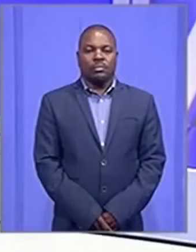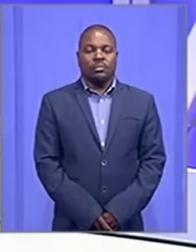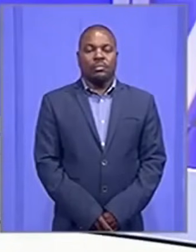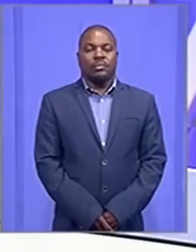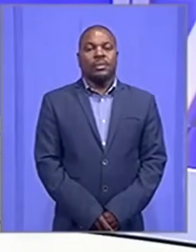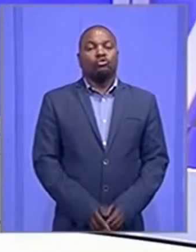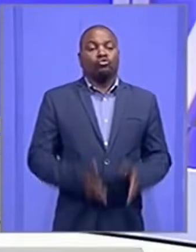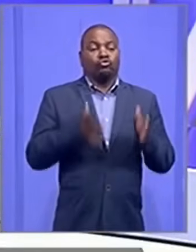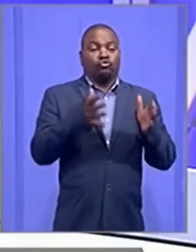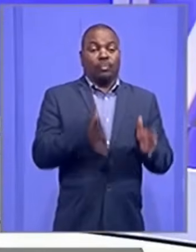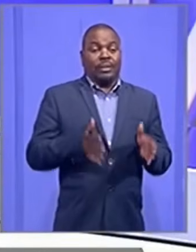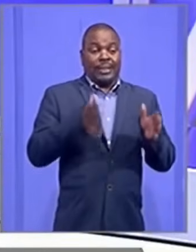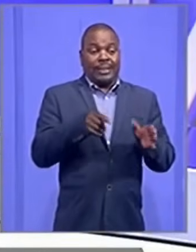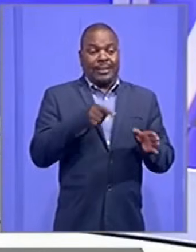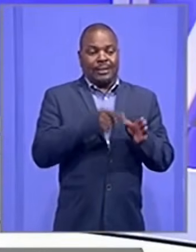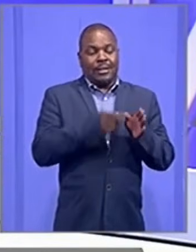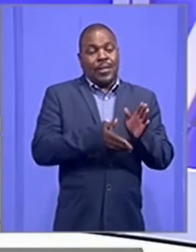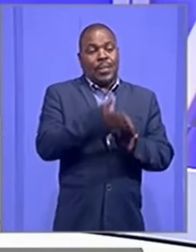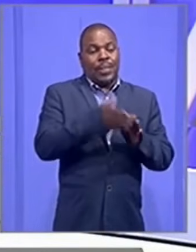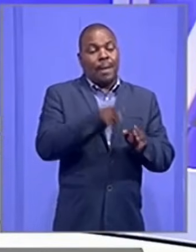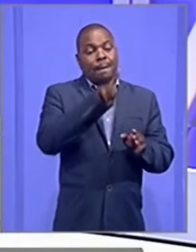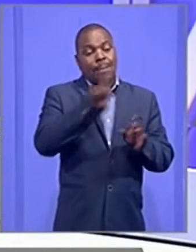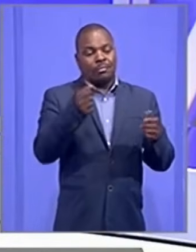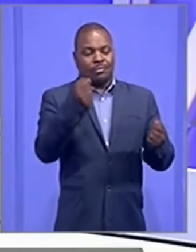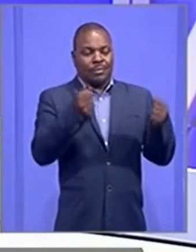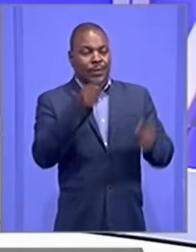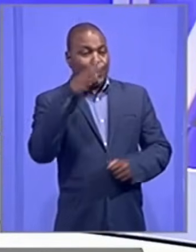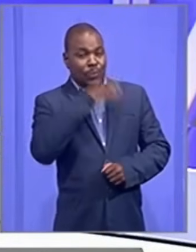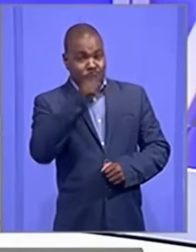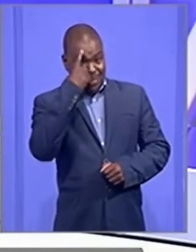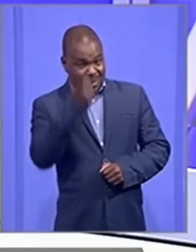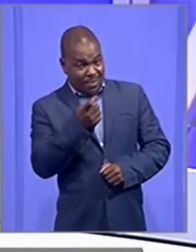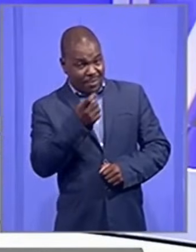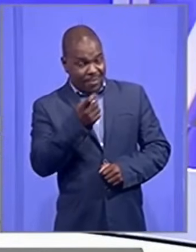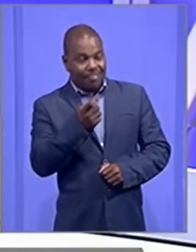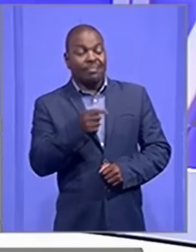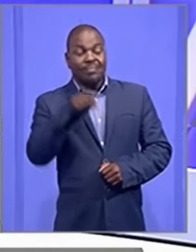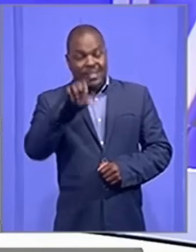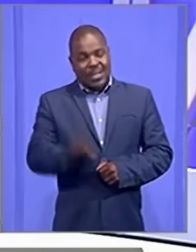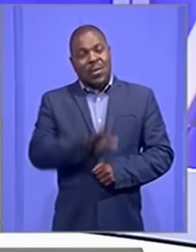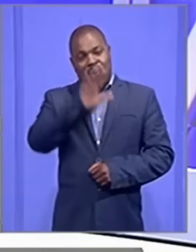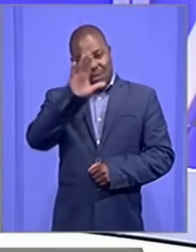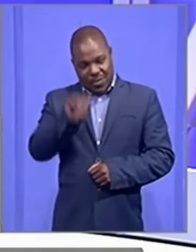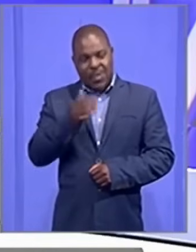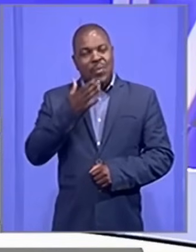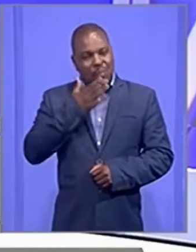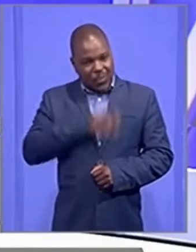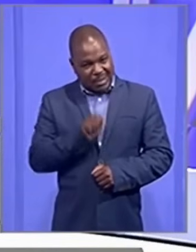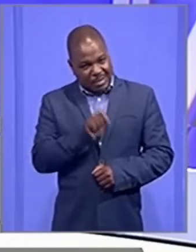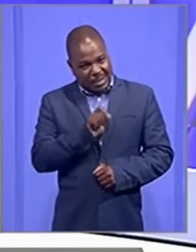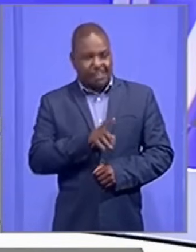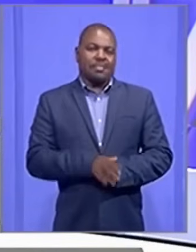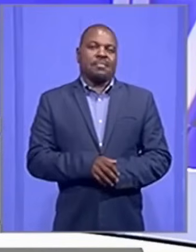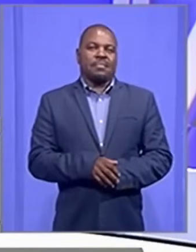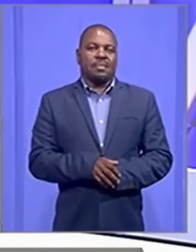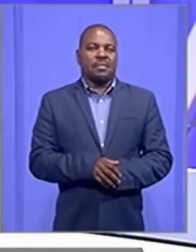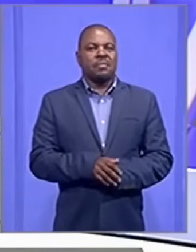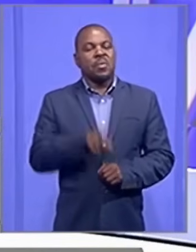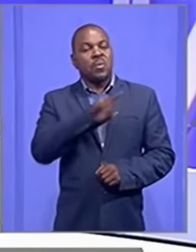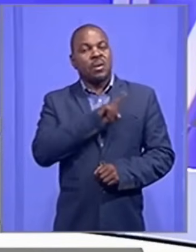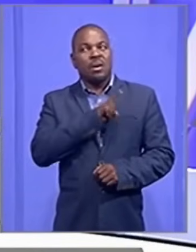O ka dumela gore setimela se ka sepela ntle le motledi. Se ke seo Afrika Borwa e itukišeditšego sona